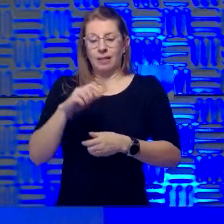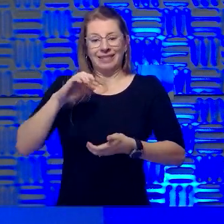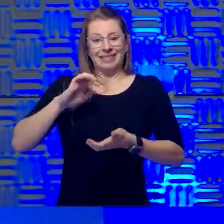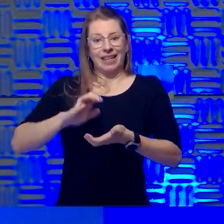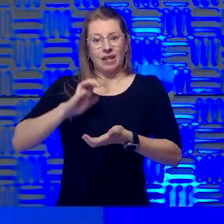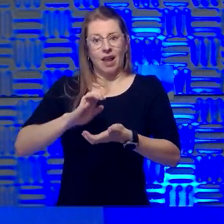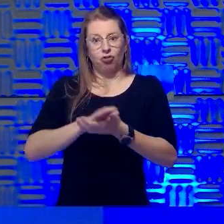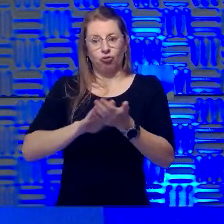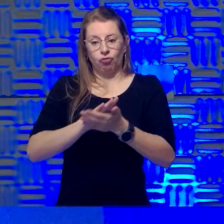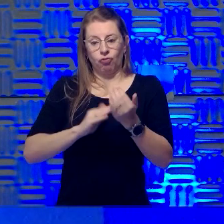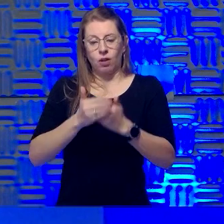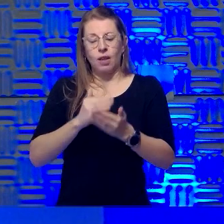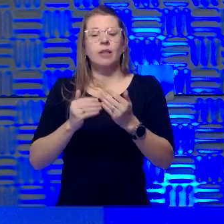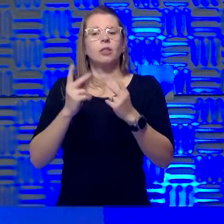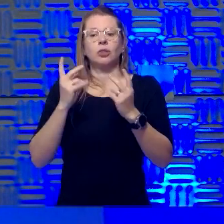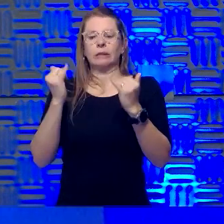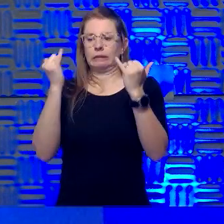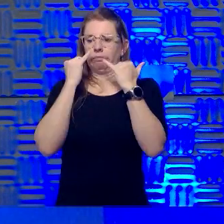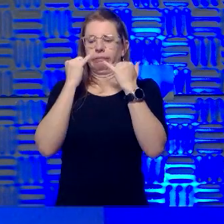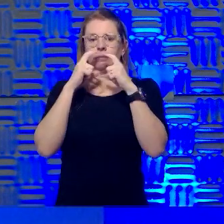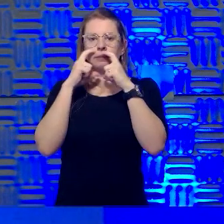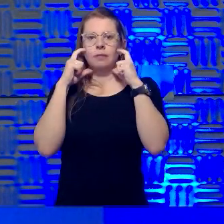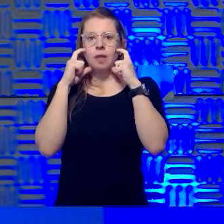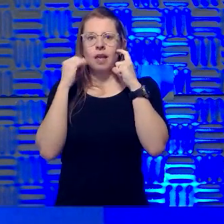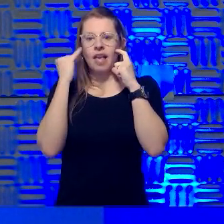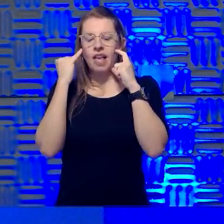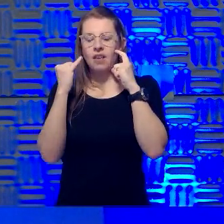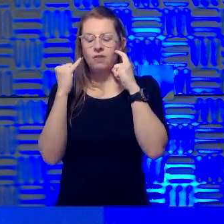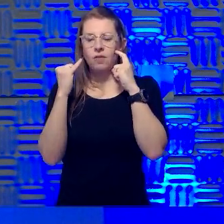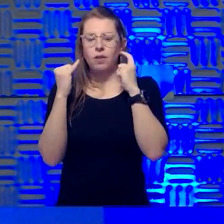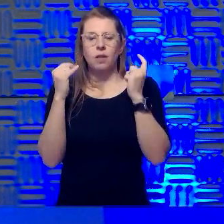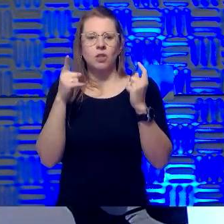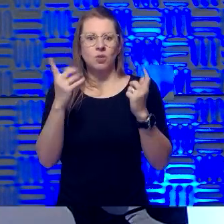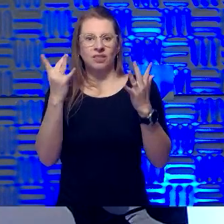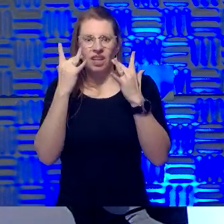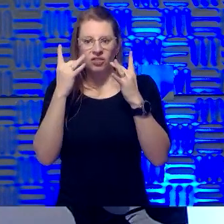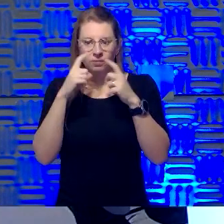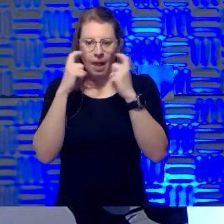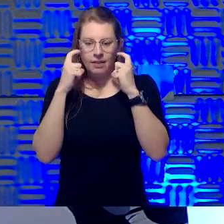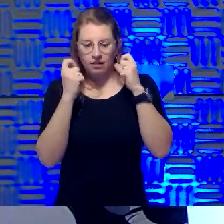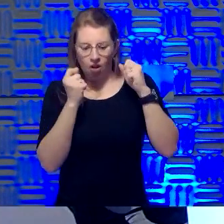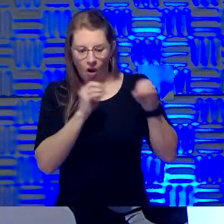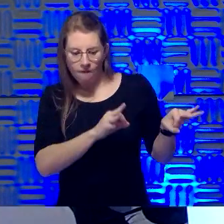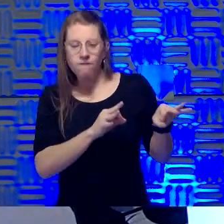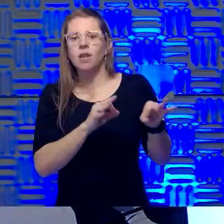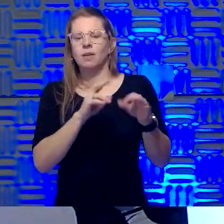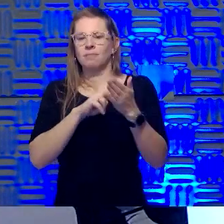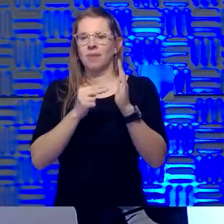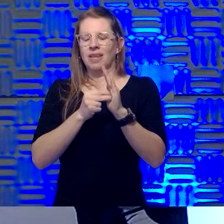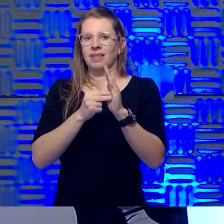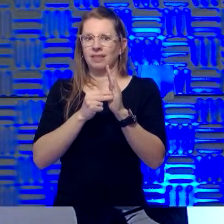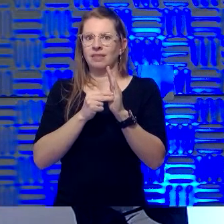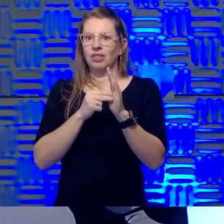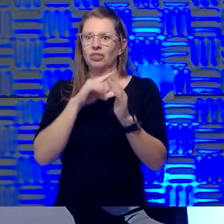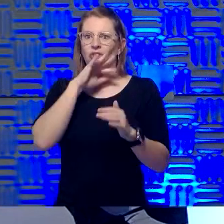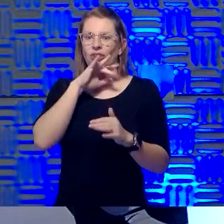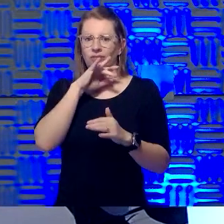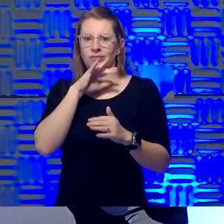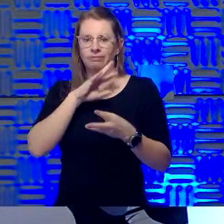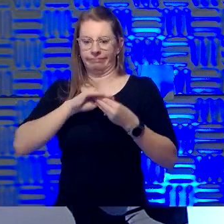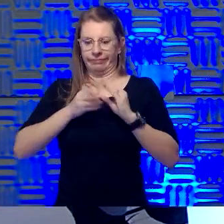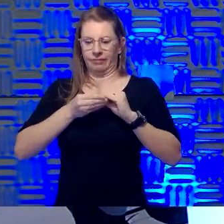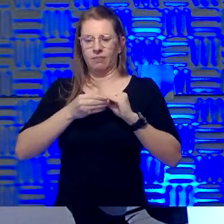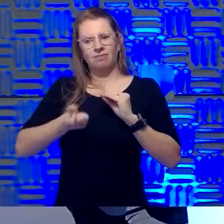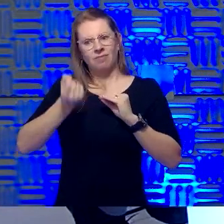ahead and keep your mask on, because then you're just touching your face, contaminating your mask, things of that. Yeah. The other thing is, like yesterday, we talked a lot about being in your bubble.